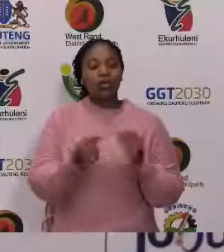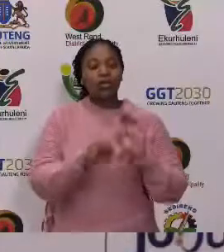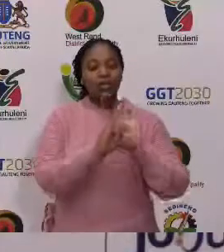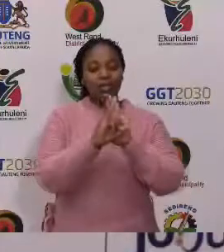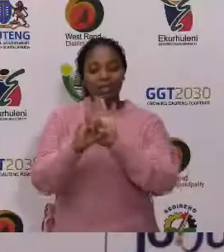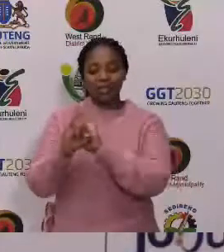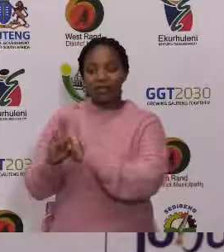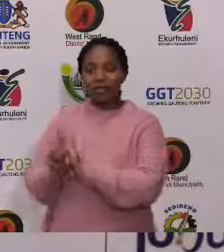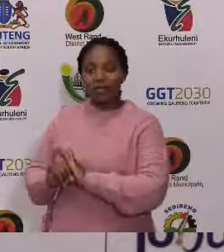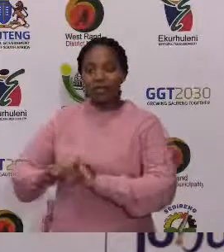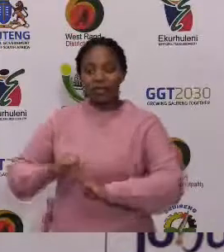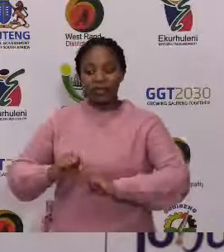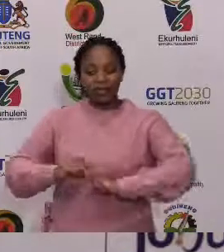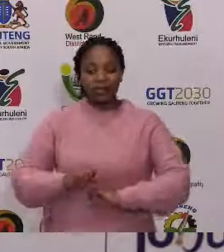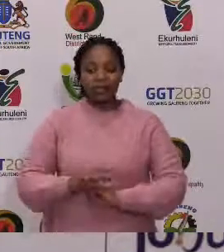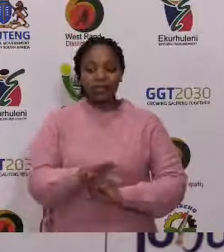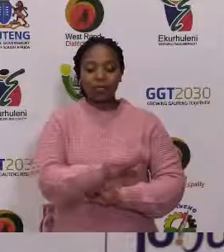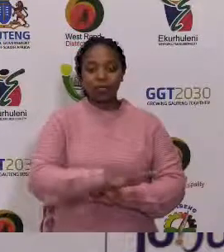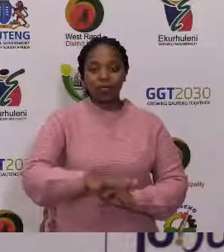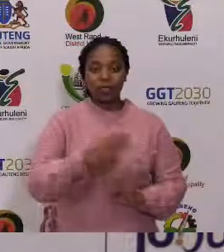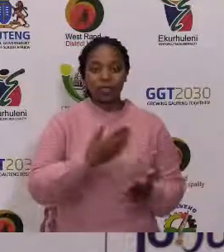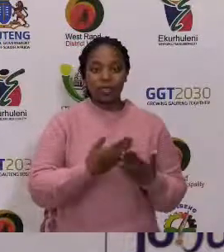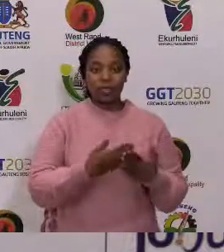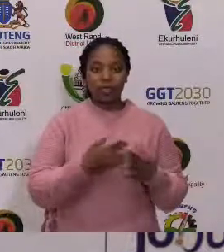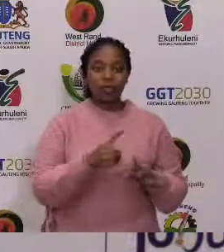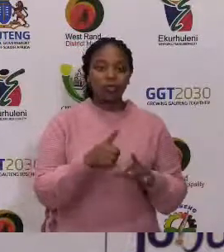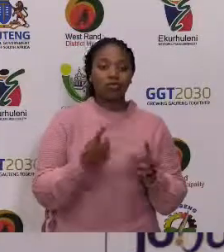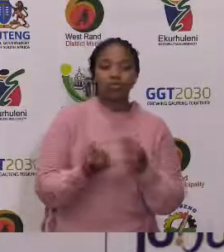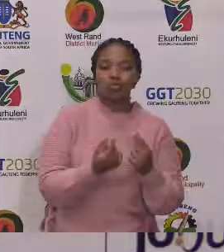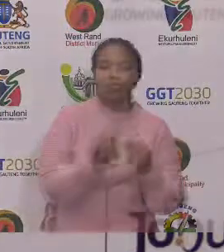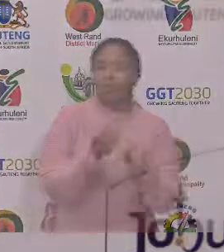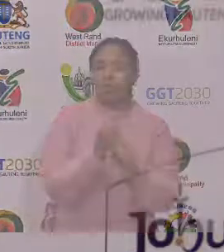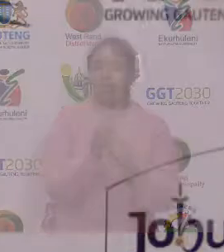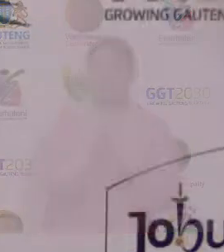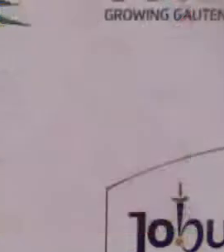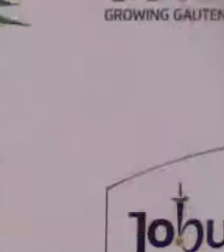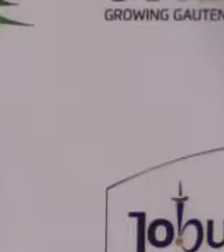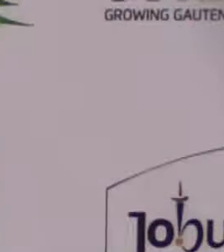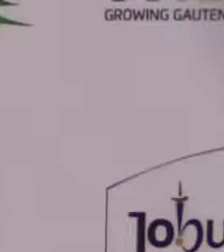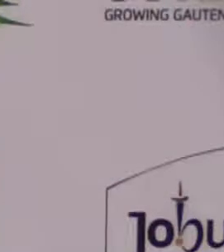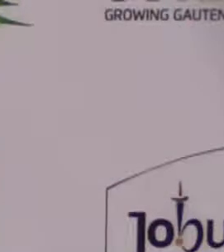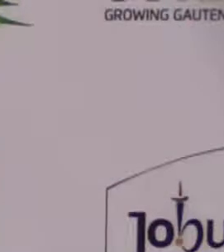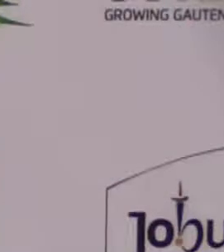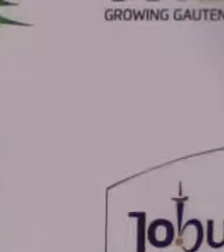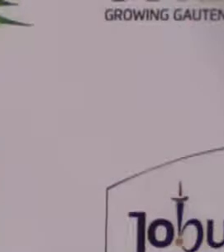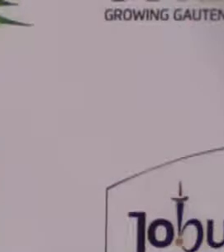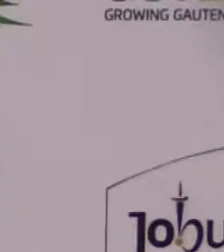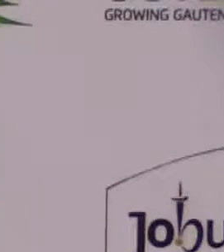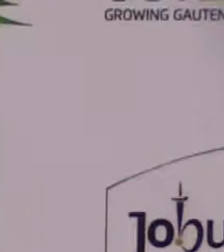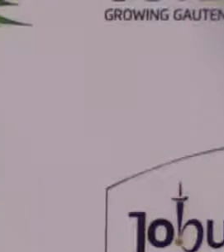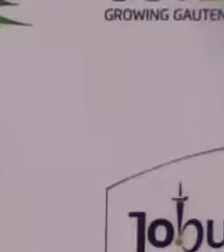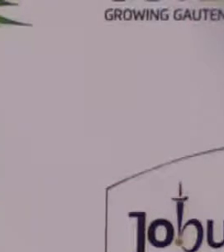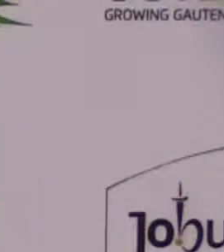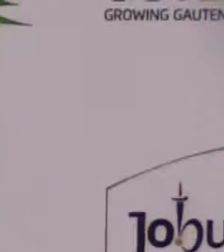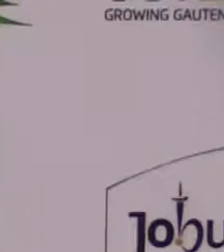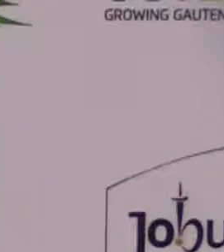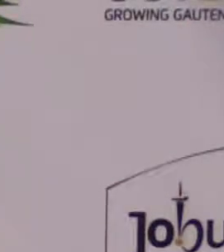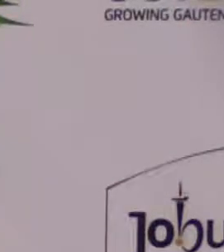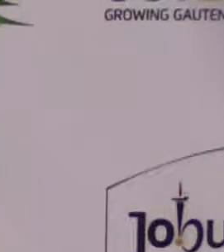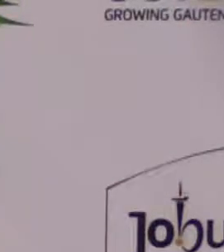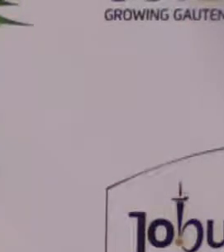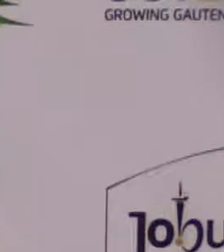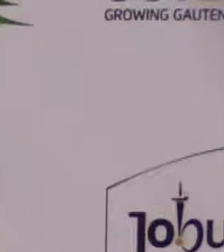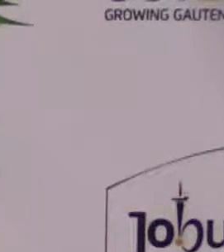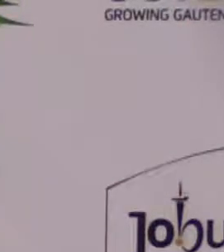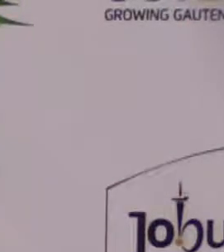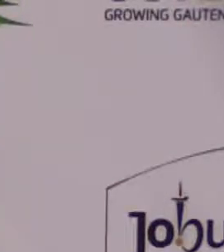including undertaking major refurbishments and renovations to create additional beds. You'll see later how much that it gave us. We then